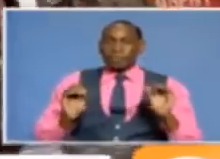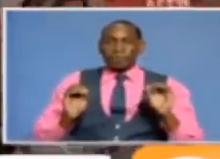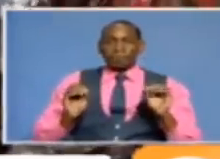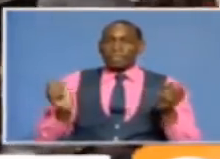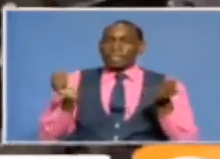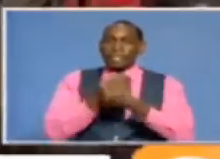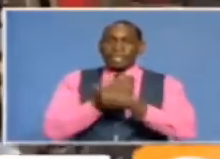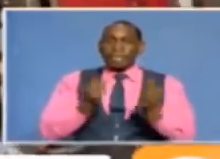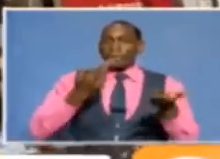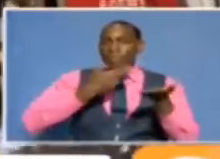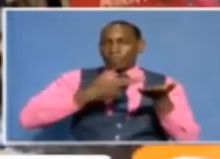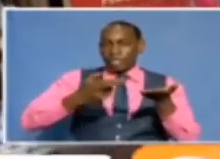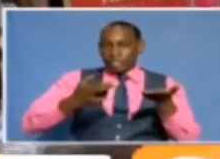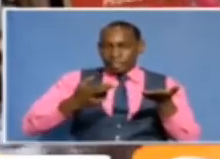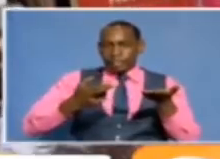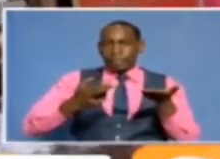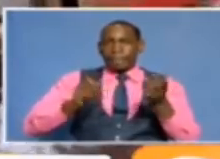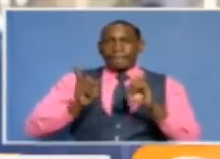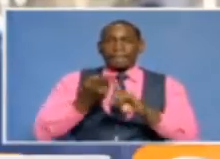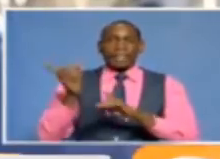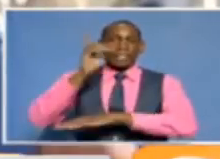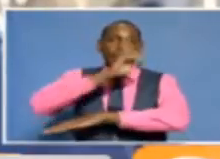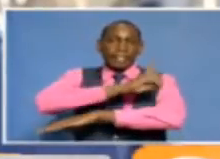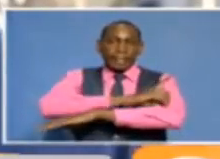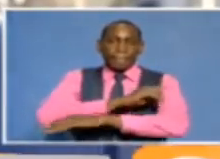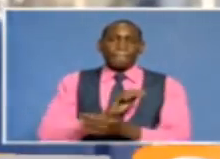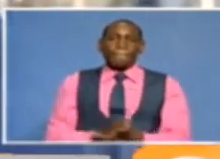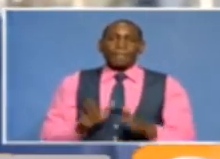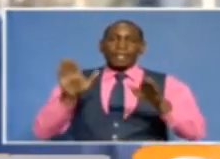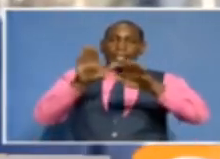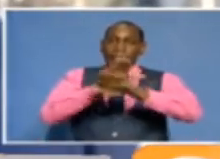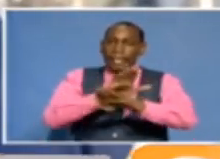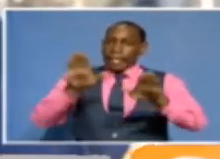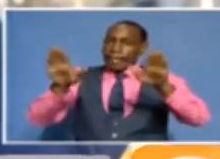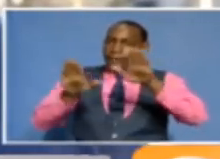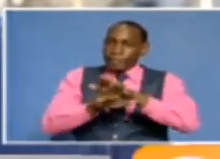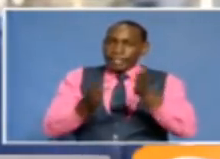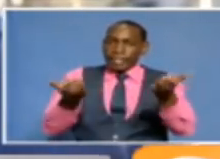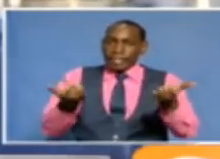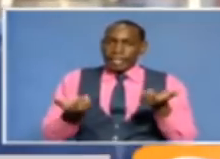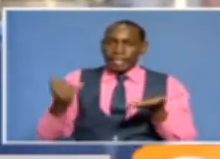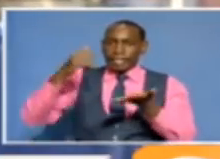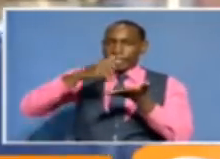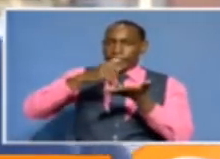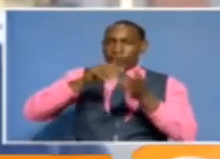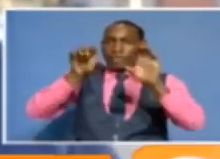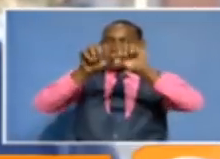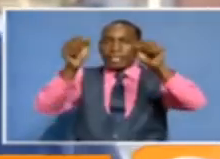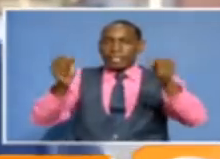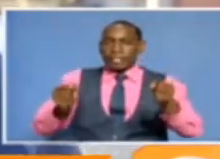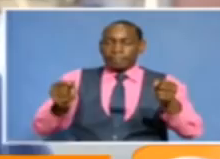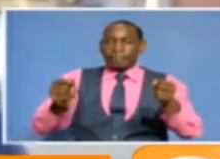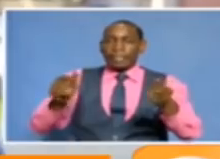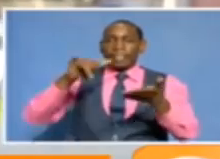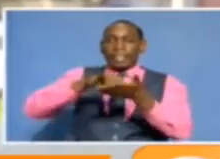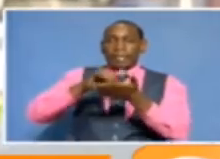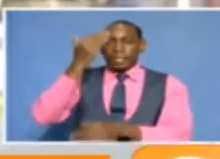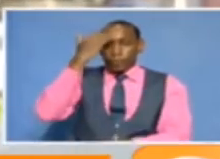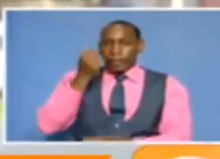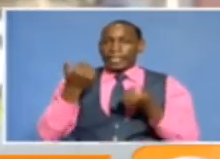be able to register on the first day. Everything needed to be captured in the system, and that's why